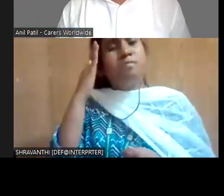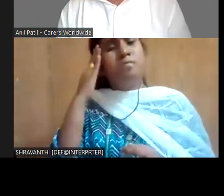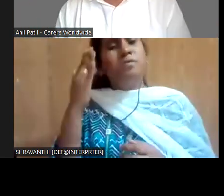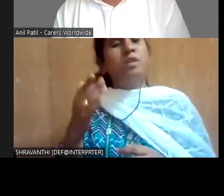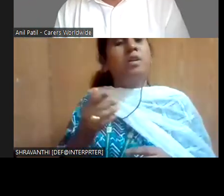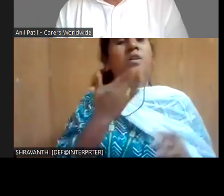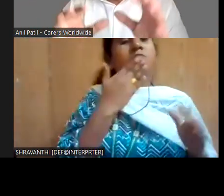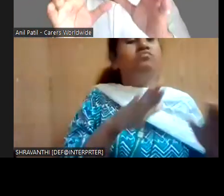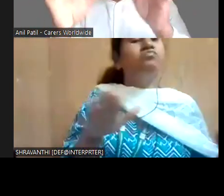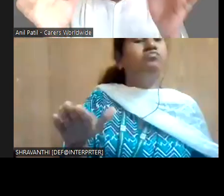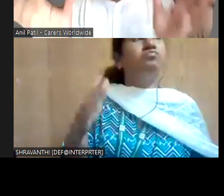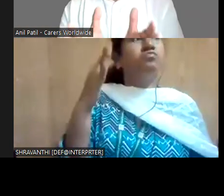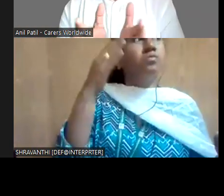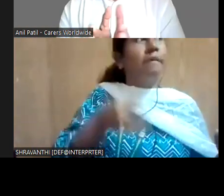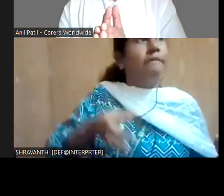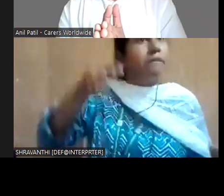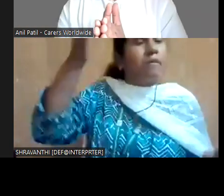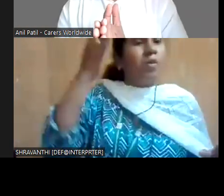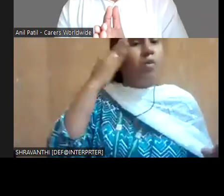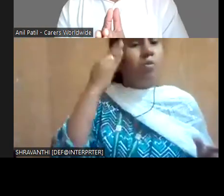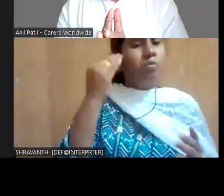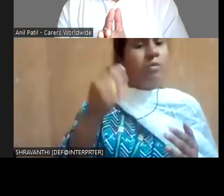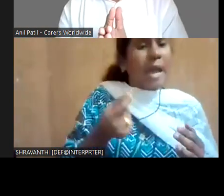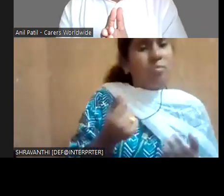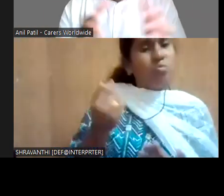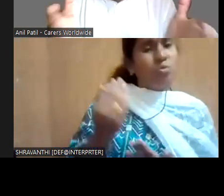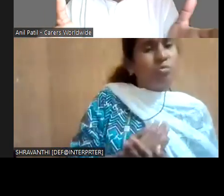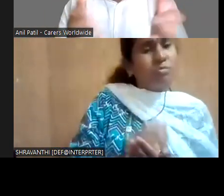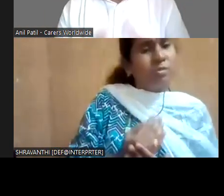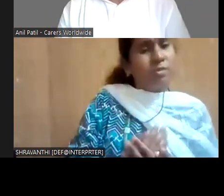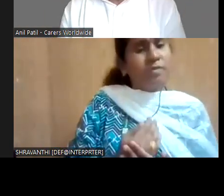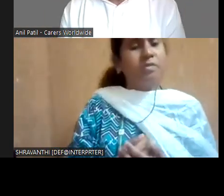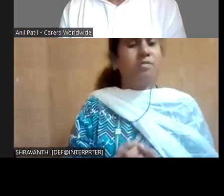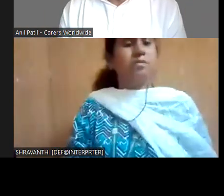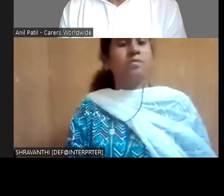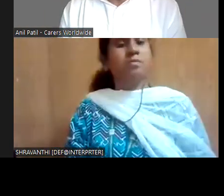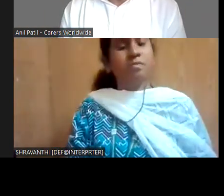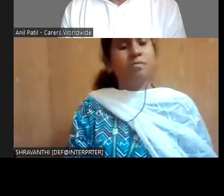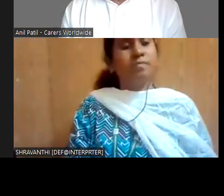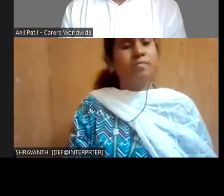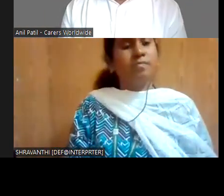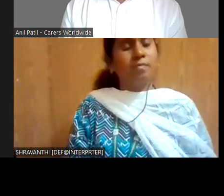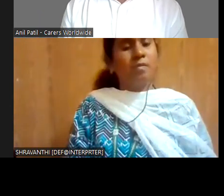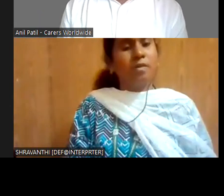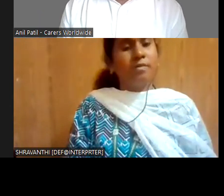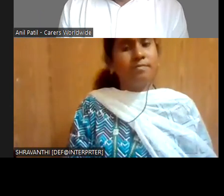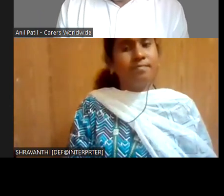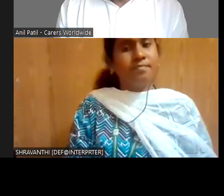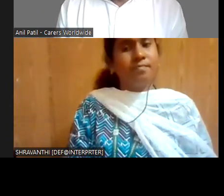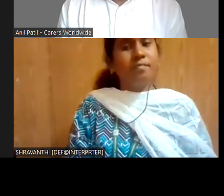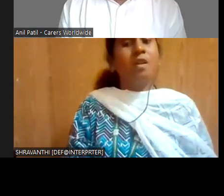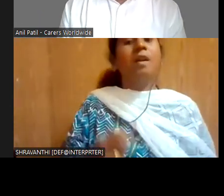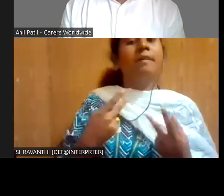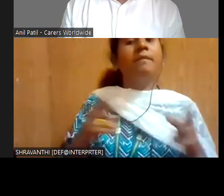of the person they are caring for. So that money is 1.5 crore is there now, that savings, the money. And